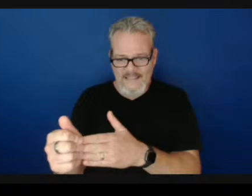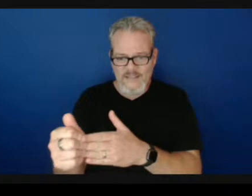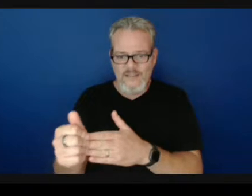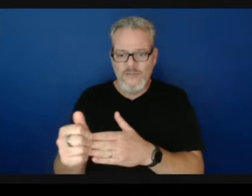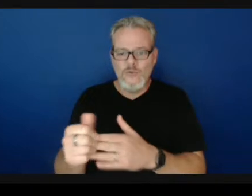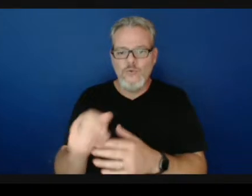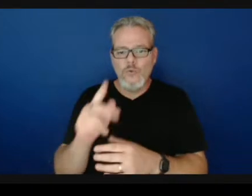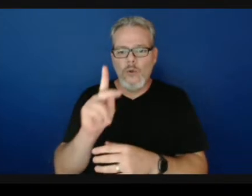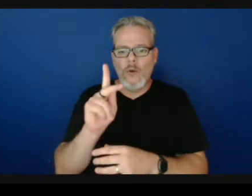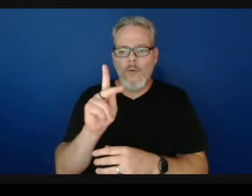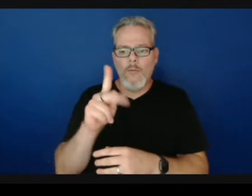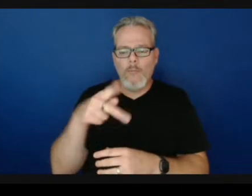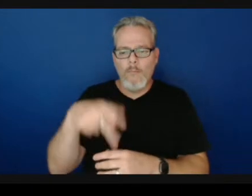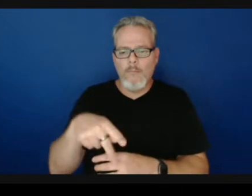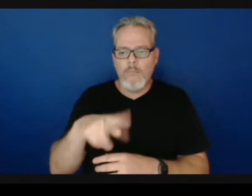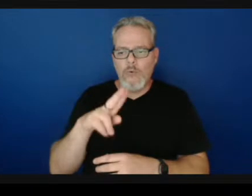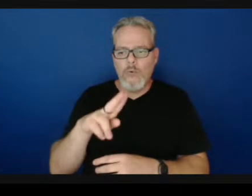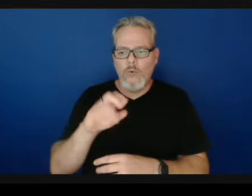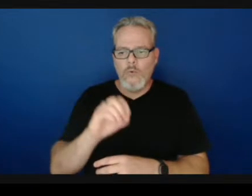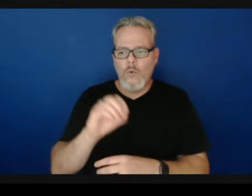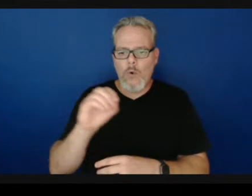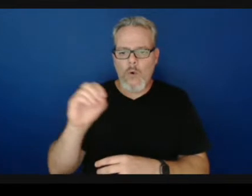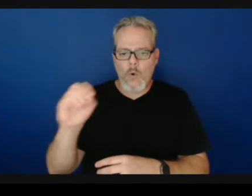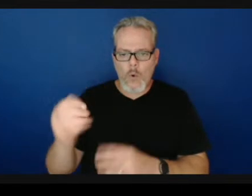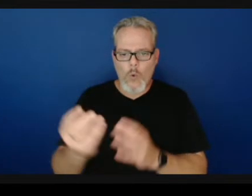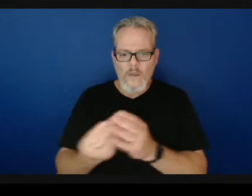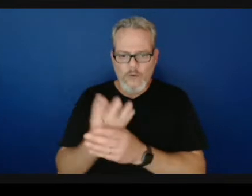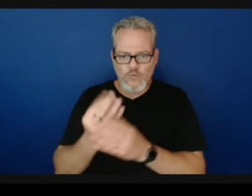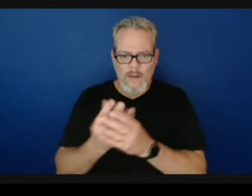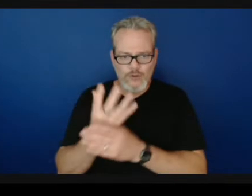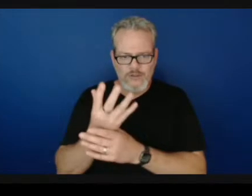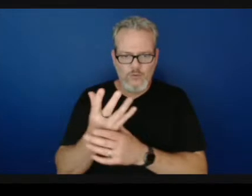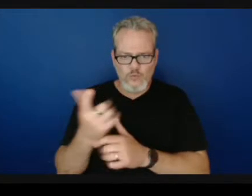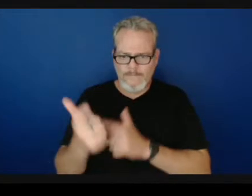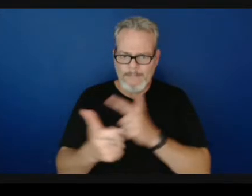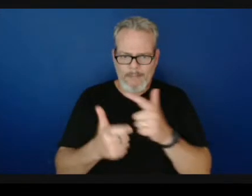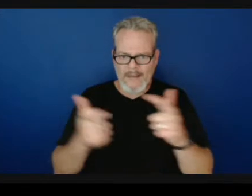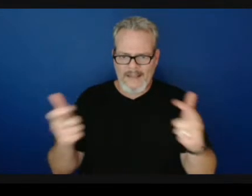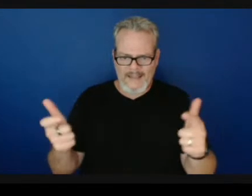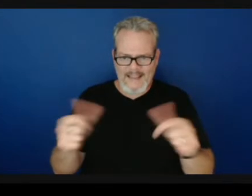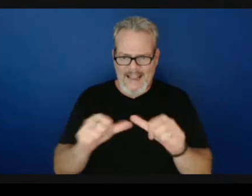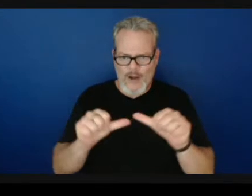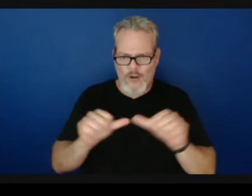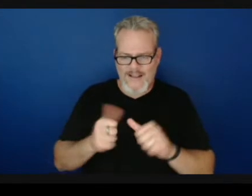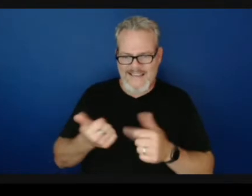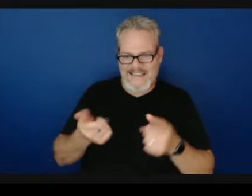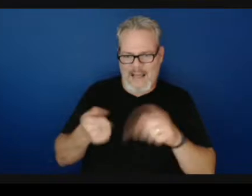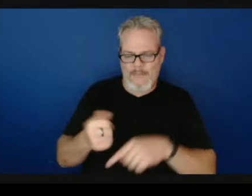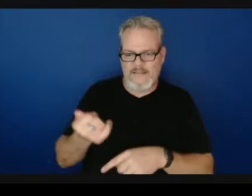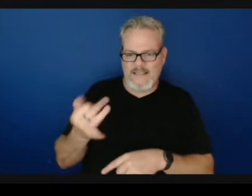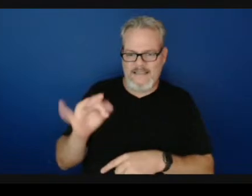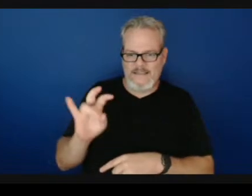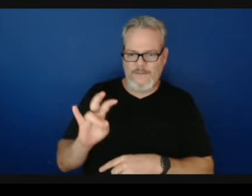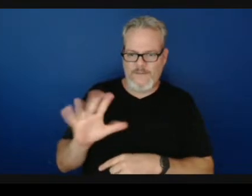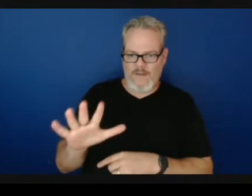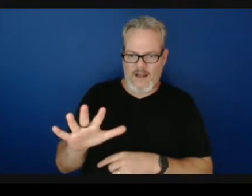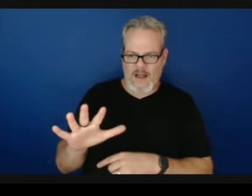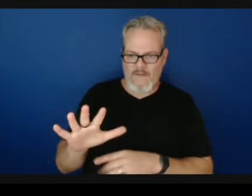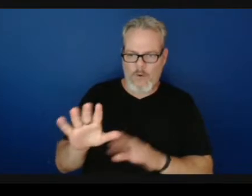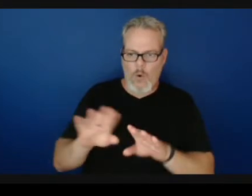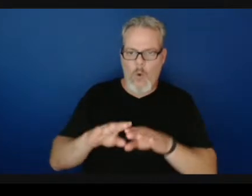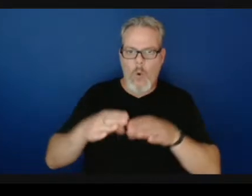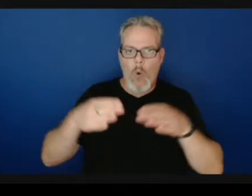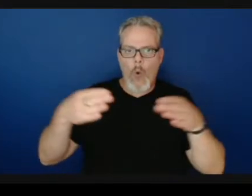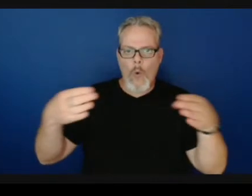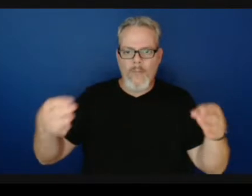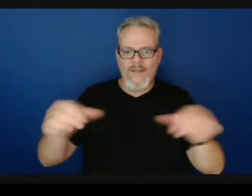eruption. Right? We know that the massive movement of the south flank in 75 opened the pathway for